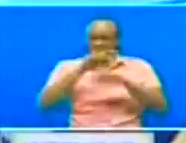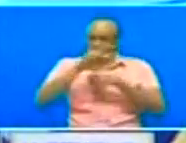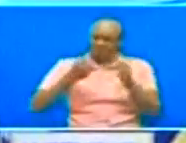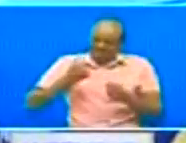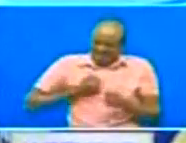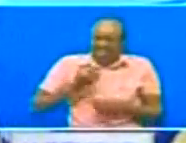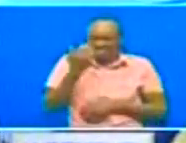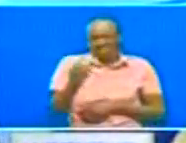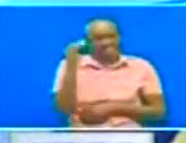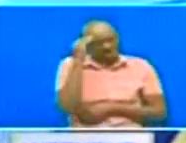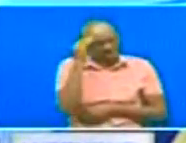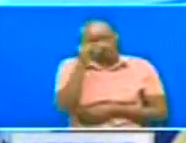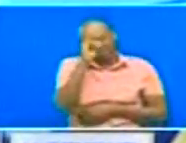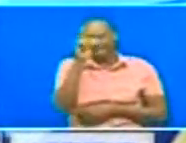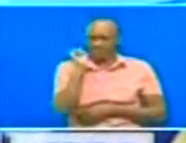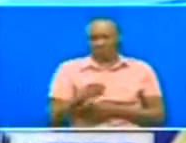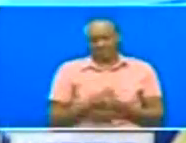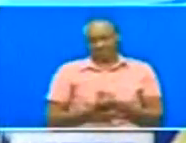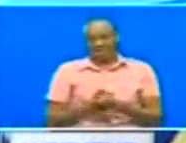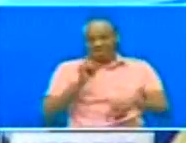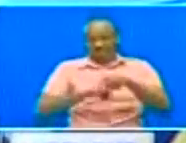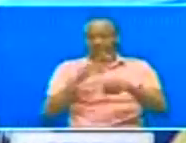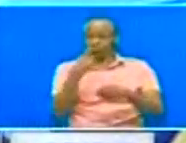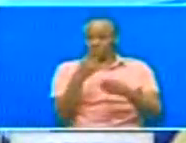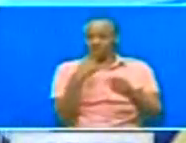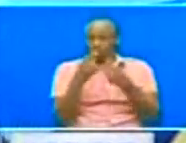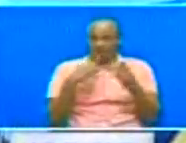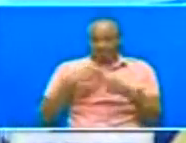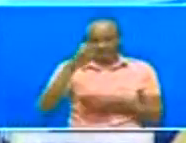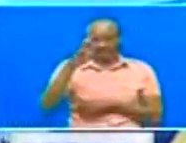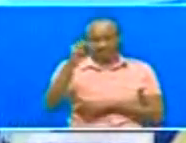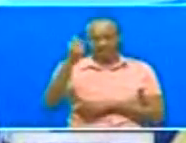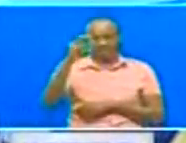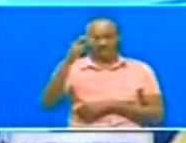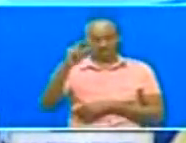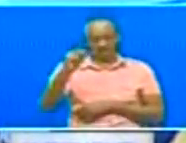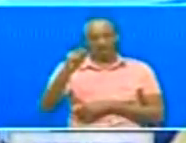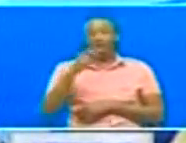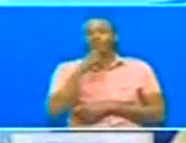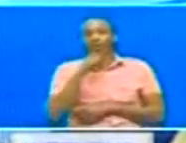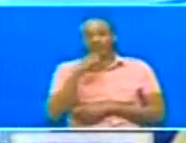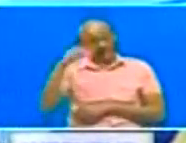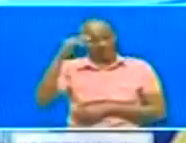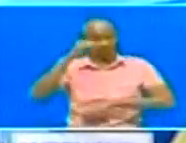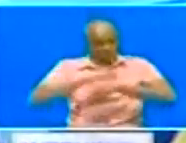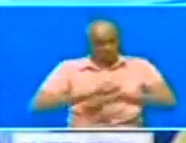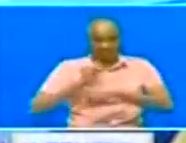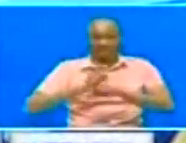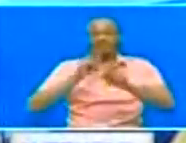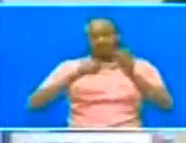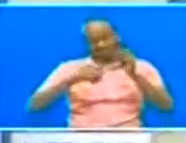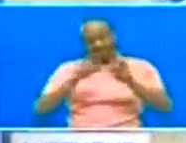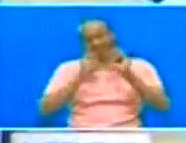girl child education more seriously. Speaking at Emingeng Boys High School in Baringo County during a prize giving and prayer